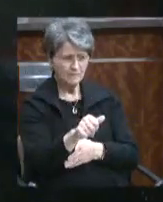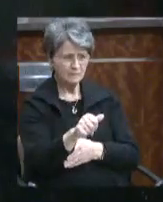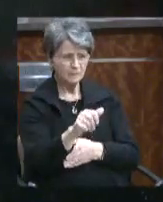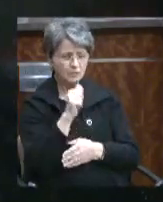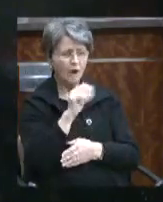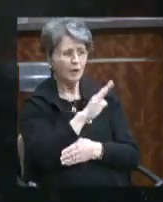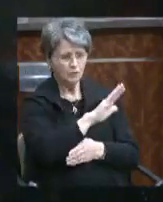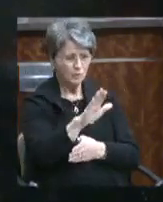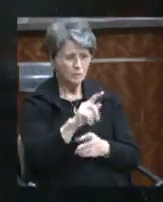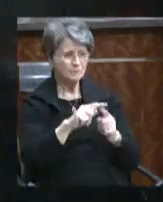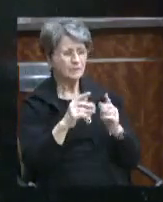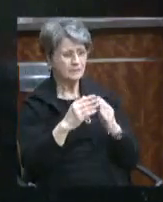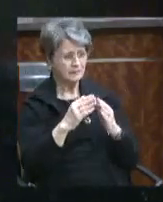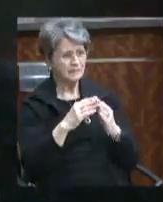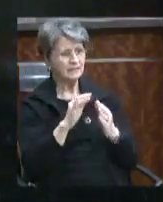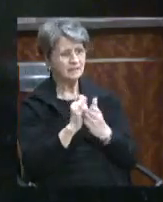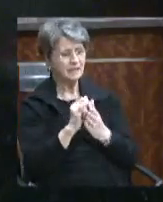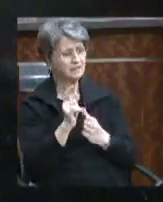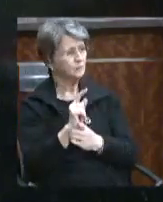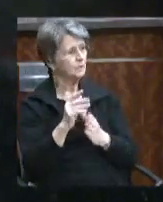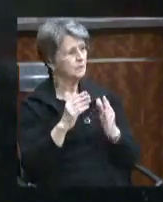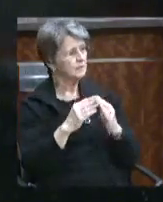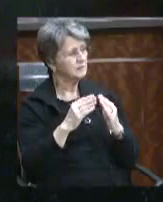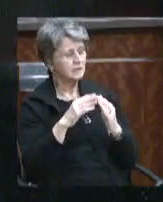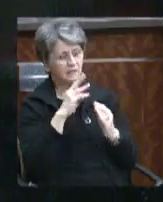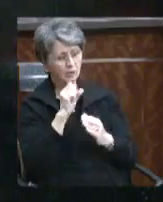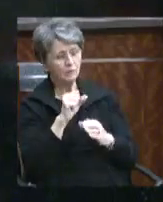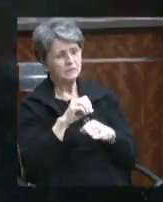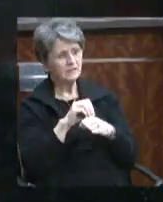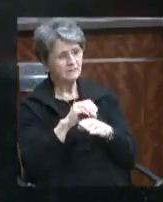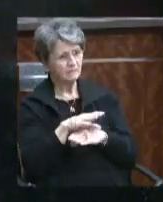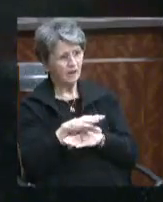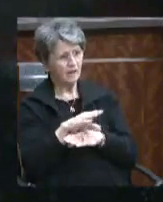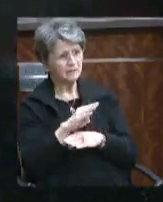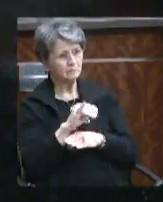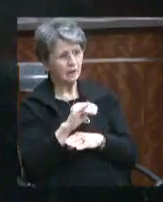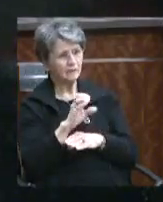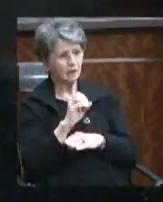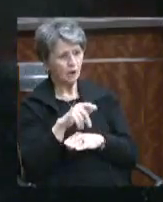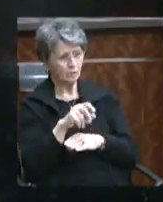city was advised by the comptroller's office that they overpaid us by